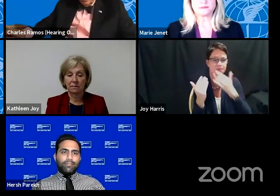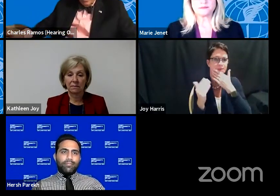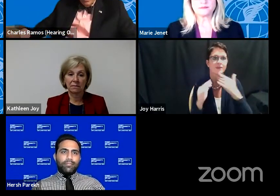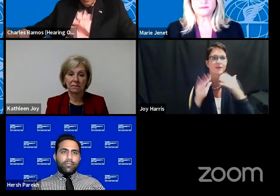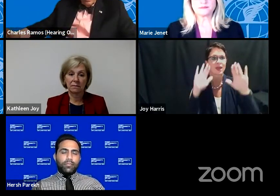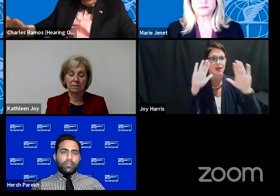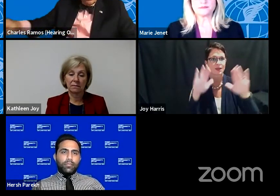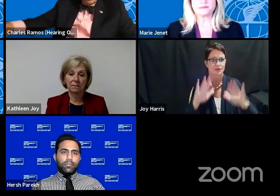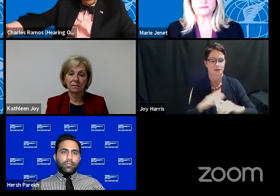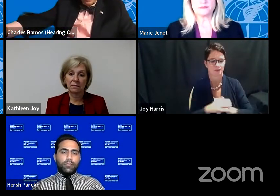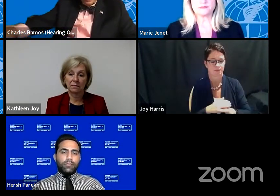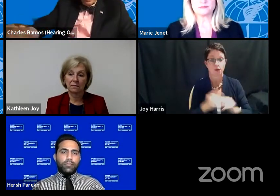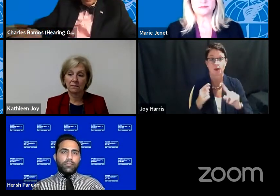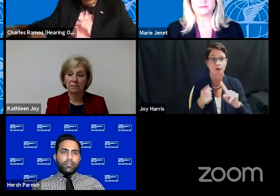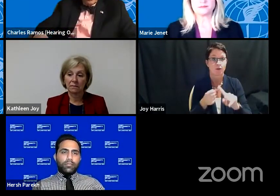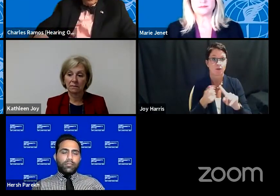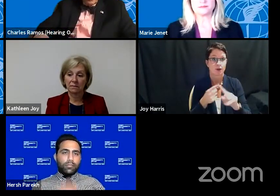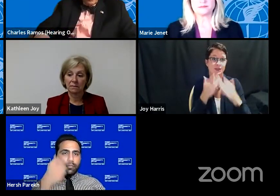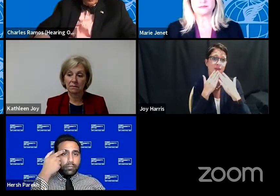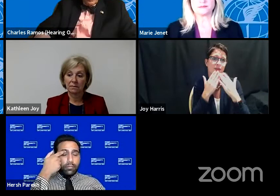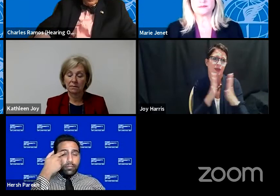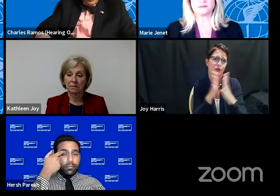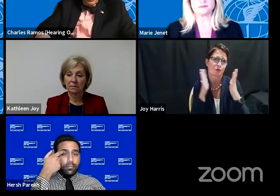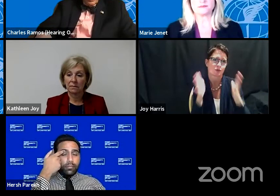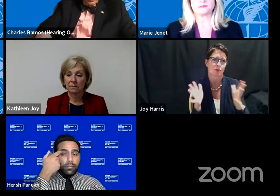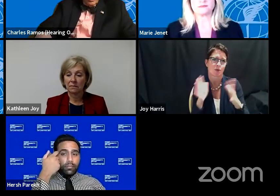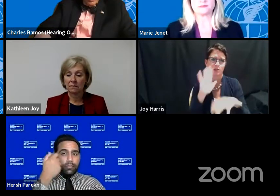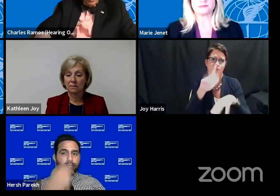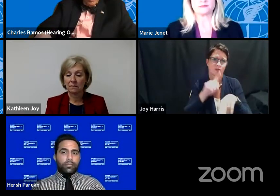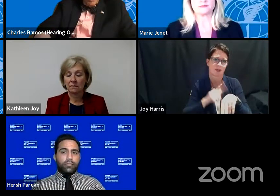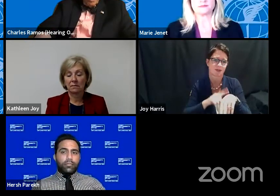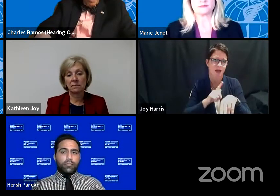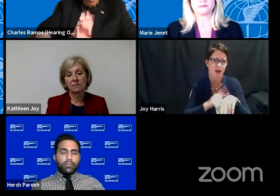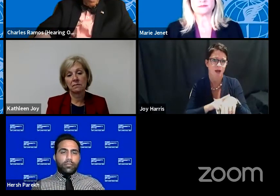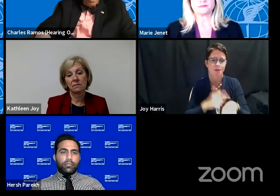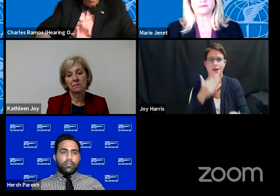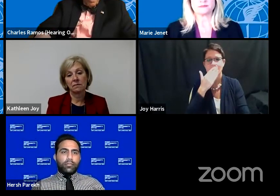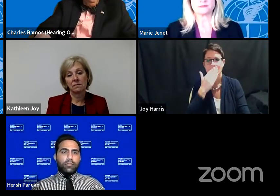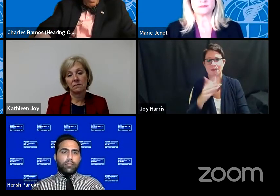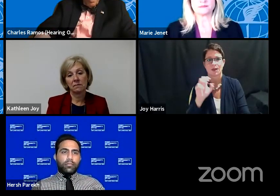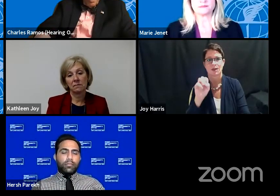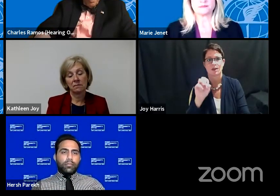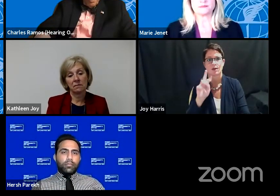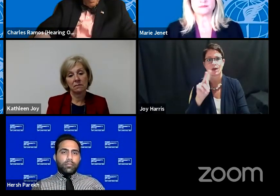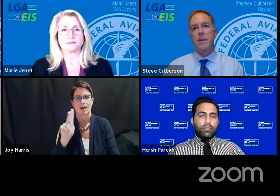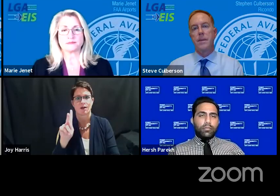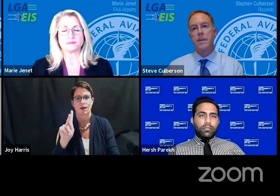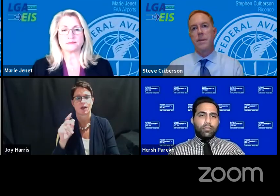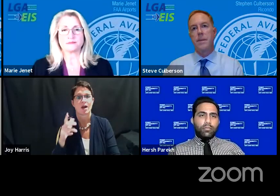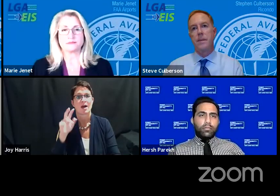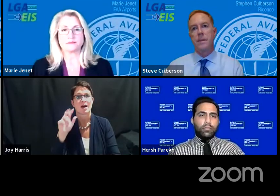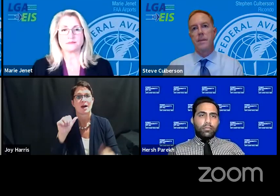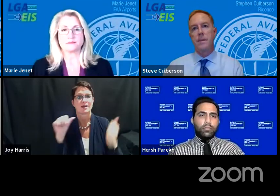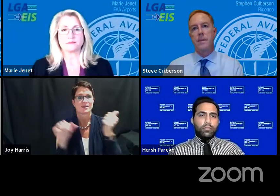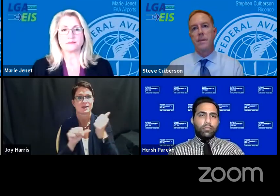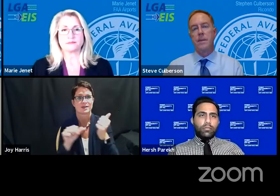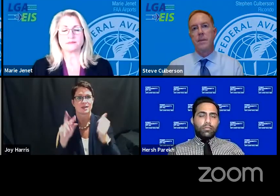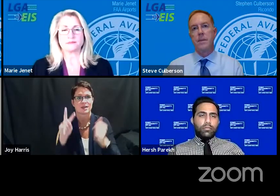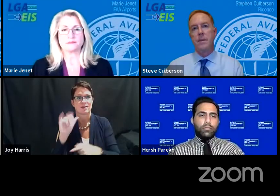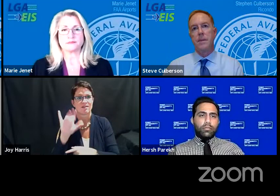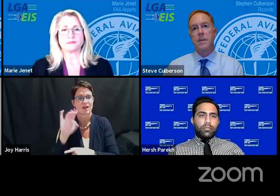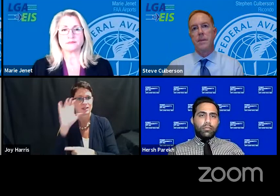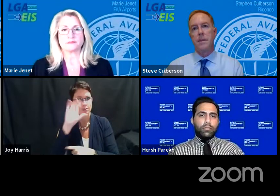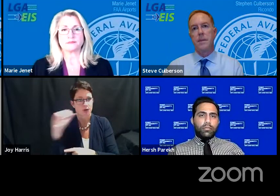excellent. First of all, thank you all so much for the time. My name is Eric I'm the Assistant Vice President of Programs